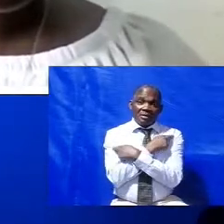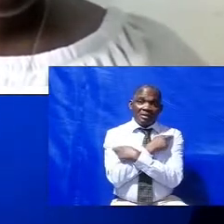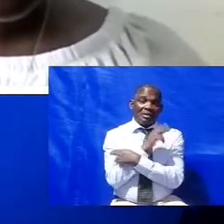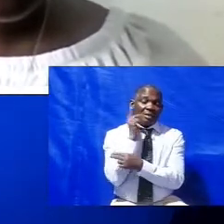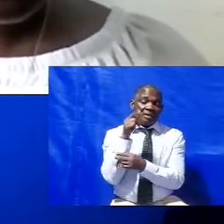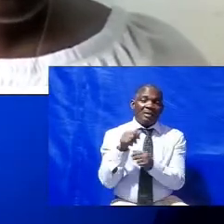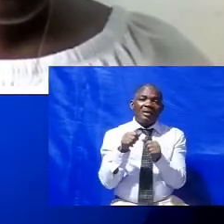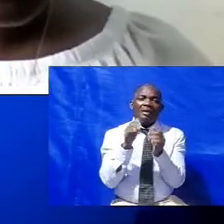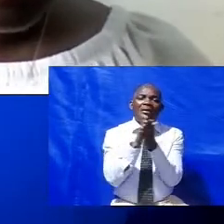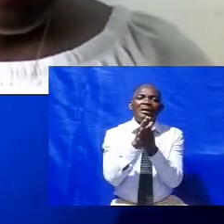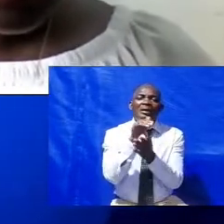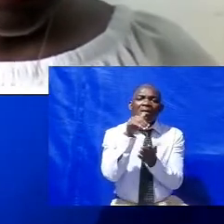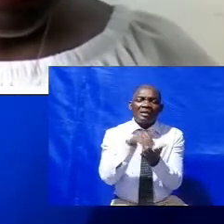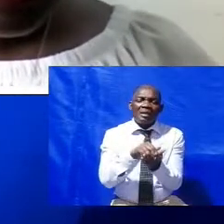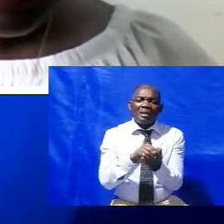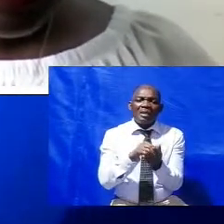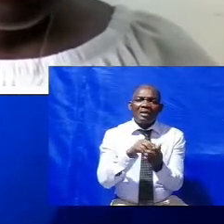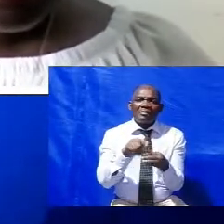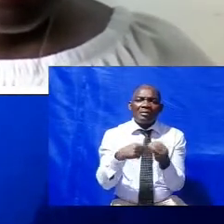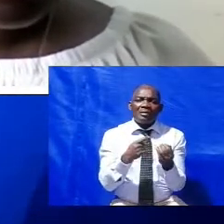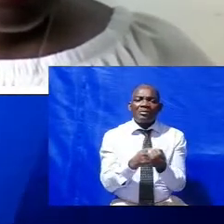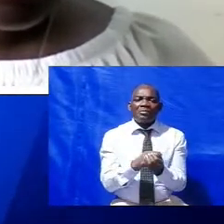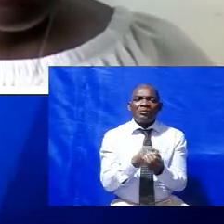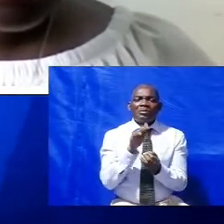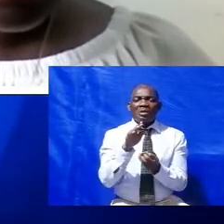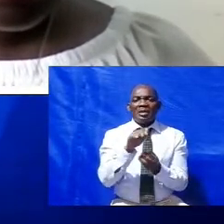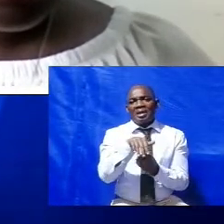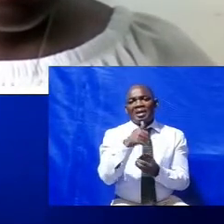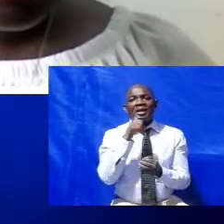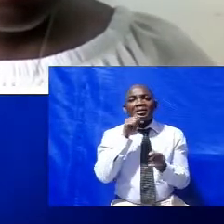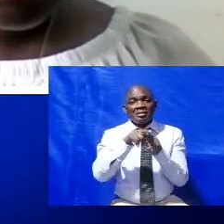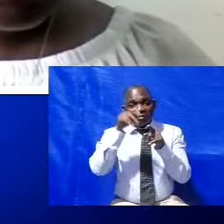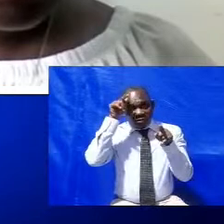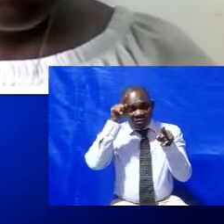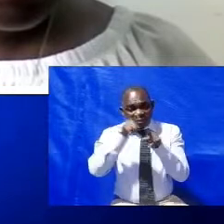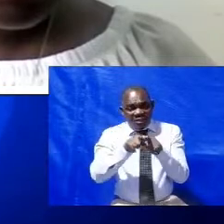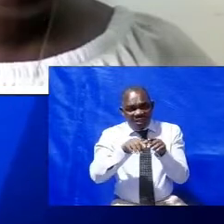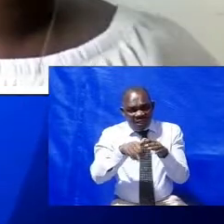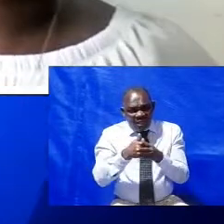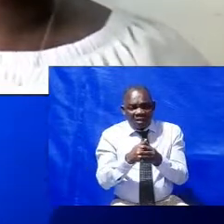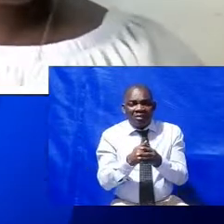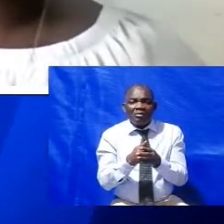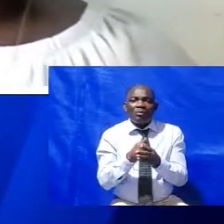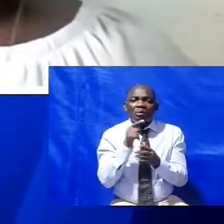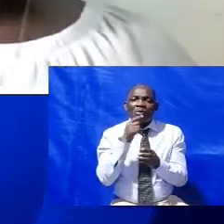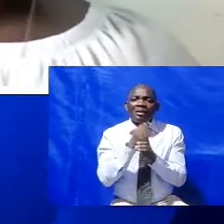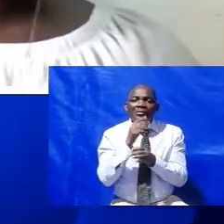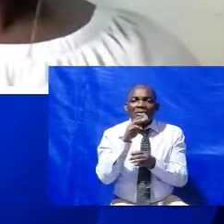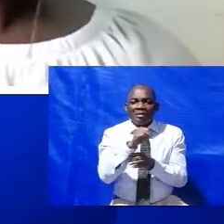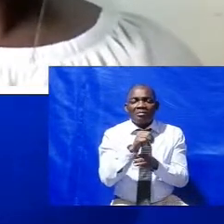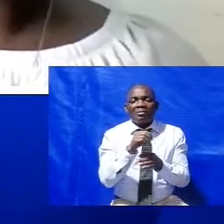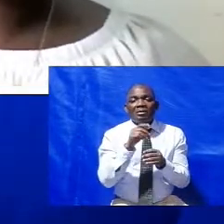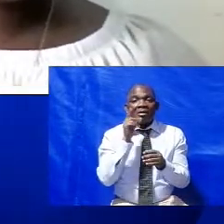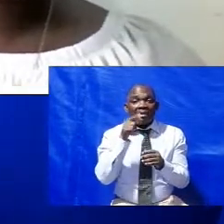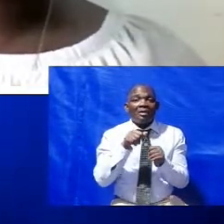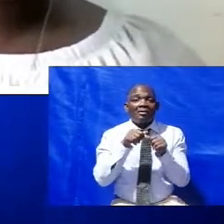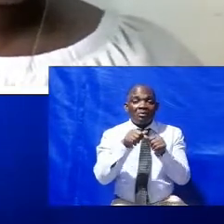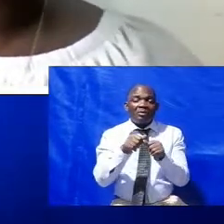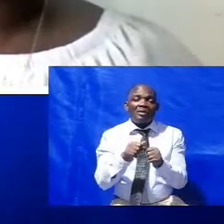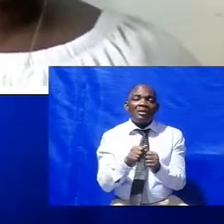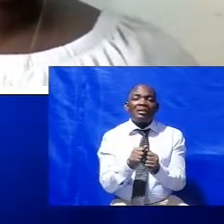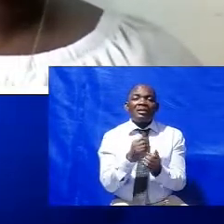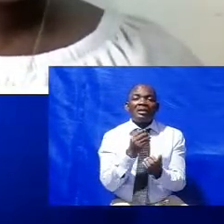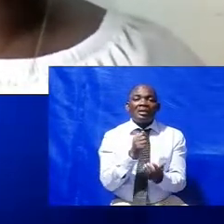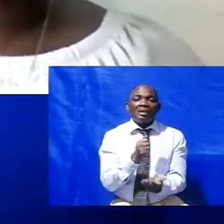Definitely. I'll go for a break. When I come back, I'll ask about your three younger siblings. Yeah. How were they going to be taken care of and all